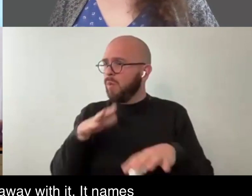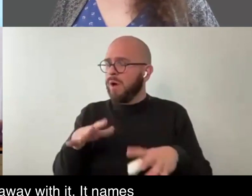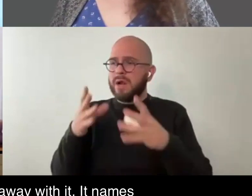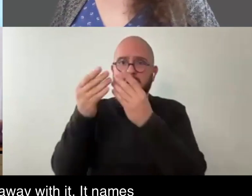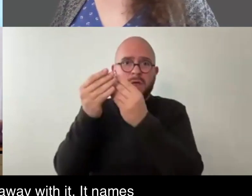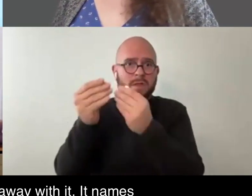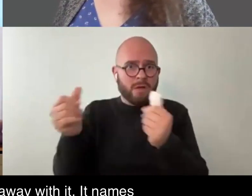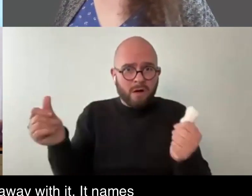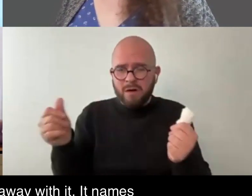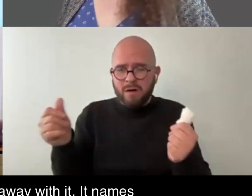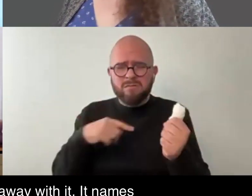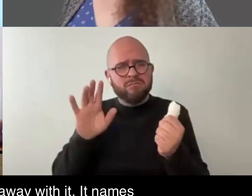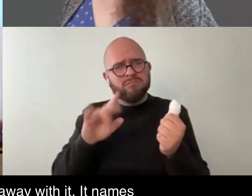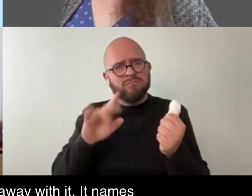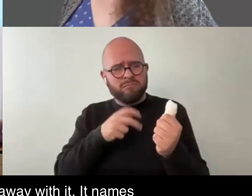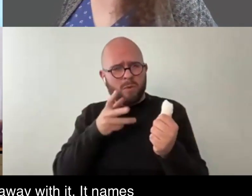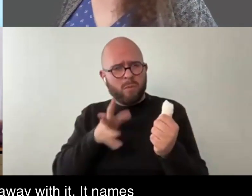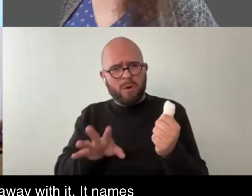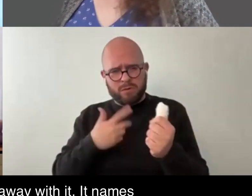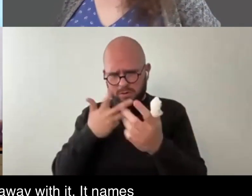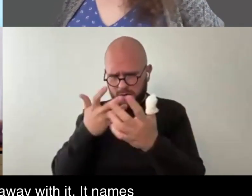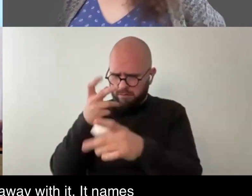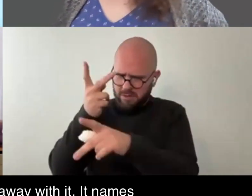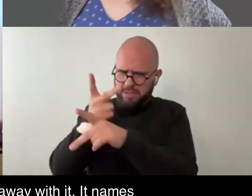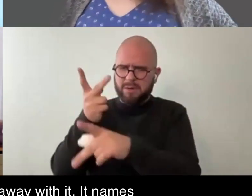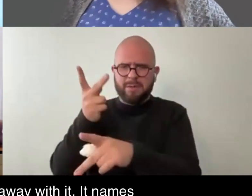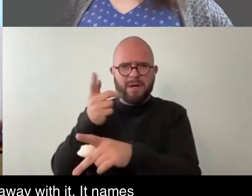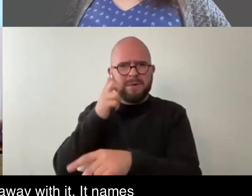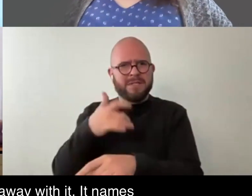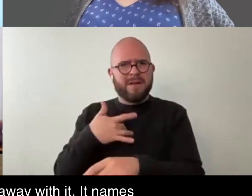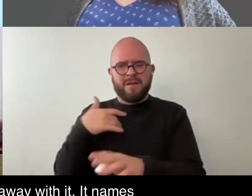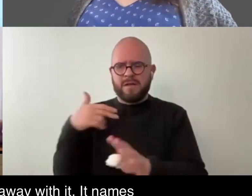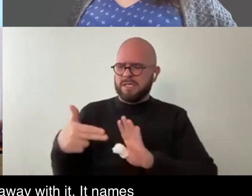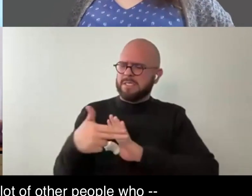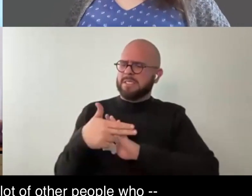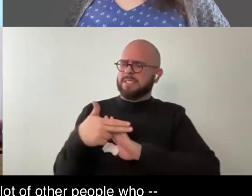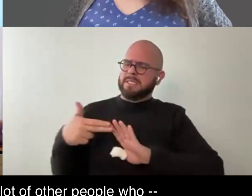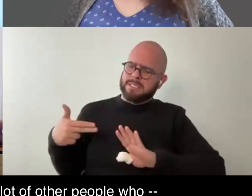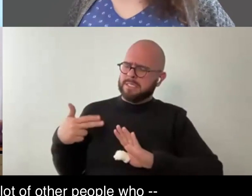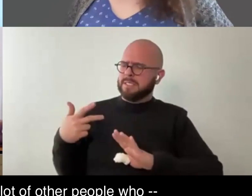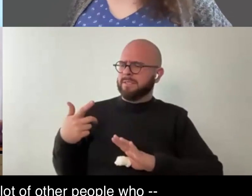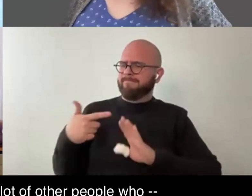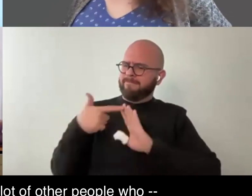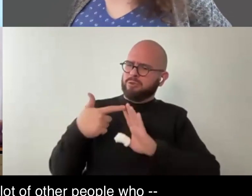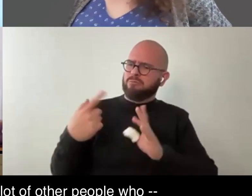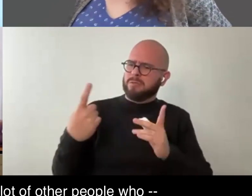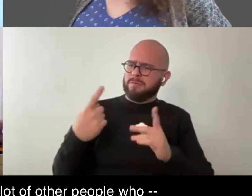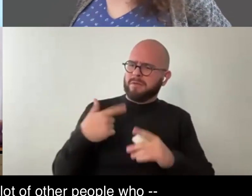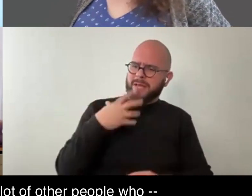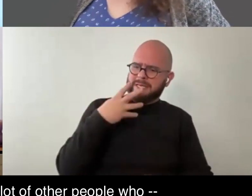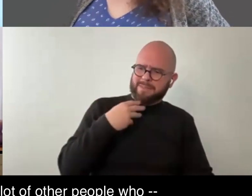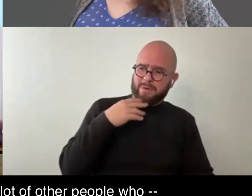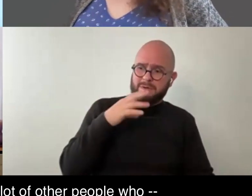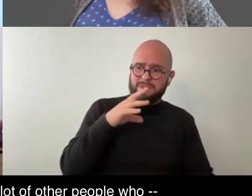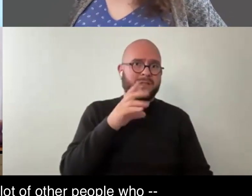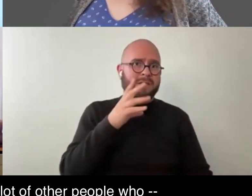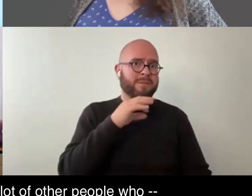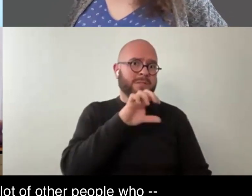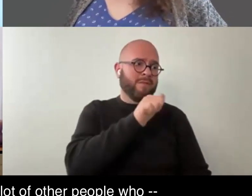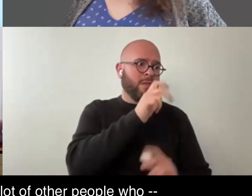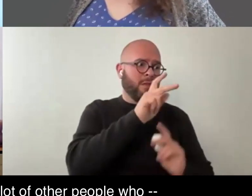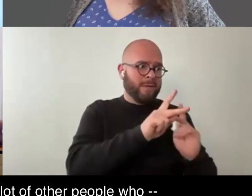away with it. It names something really crucial about my own experience and the experience of a lot of other people